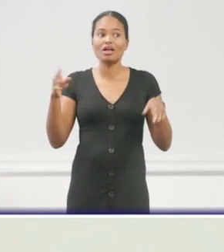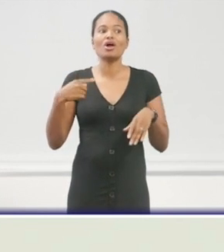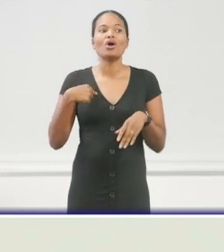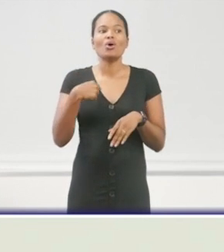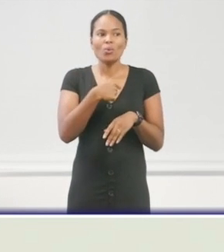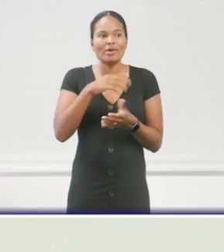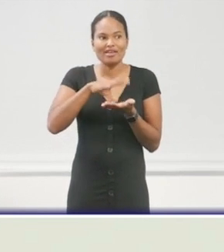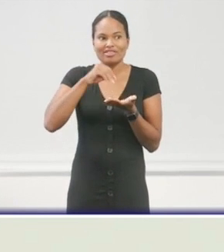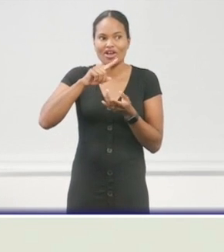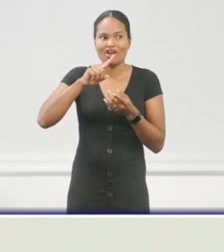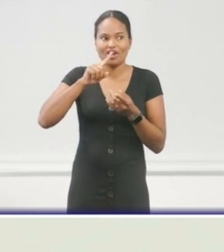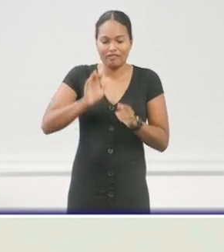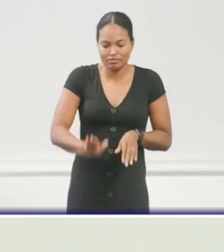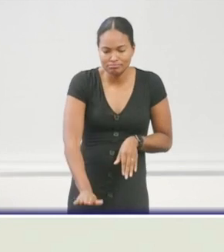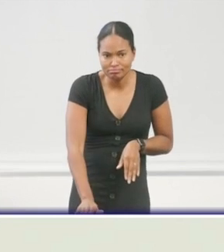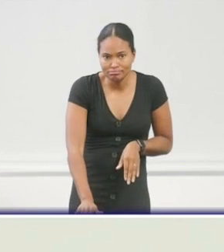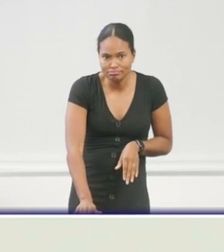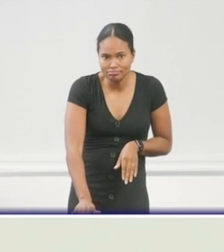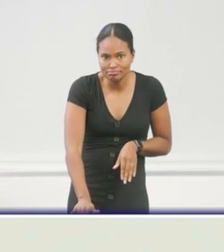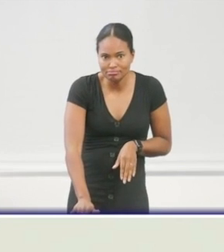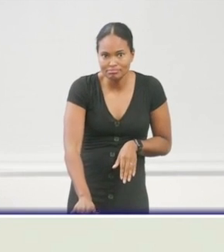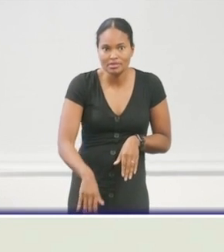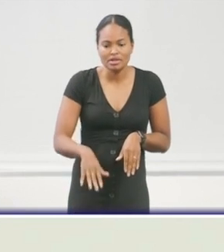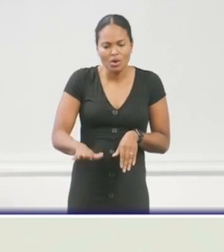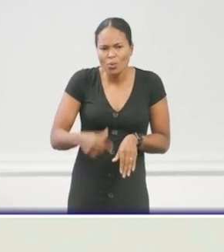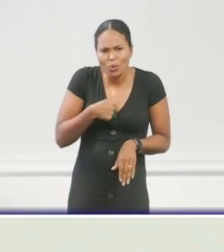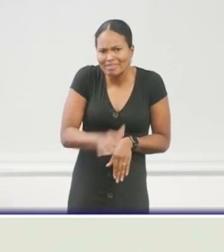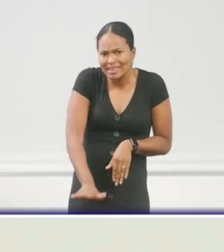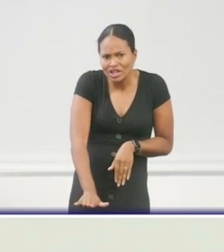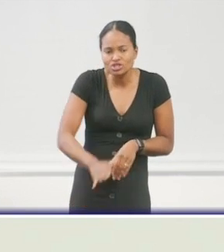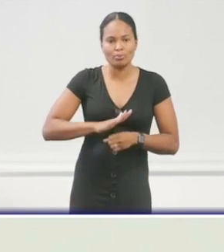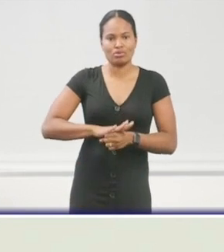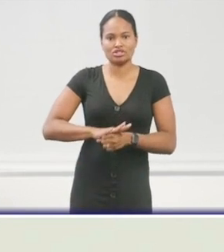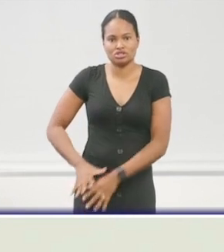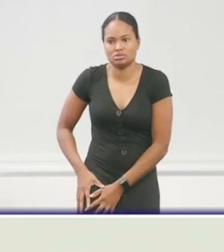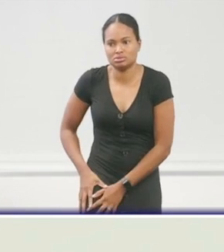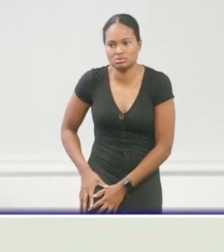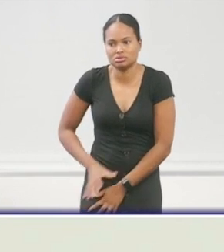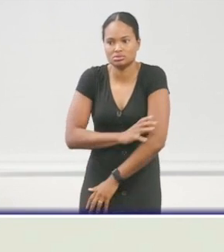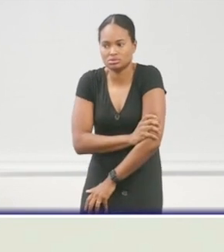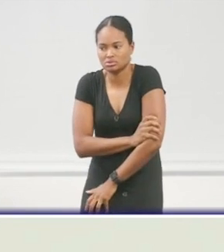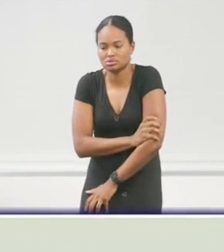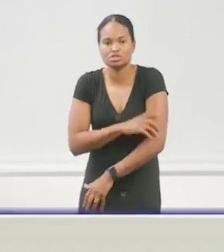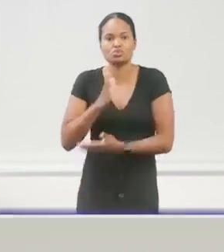learned this from the time we were little, to put pressure on something, to make it stop.